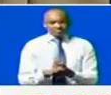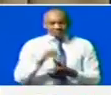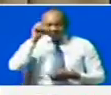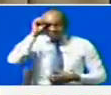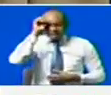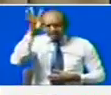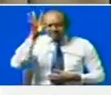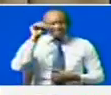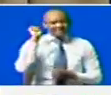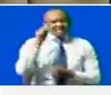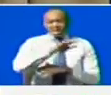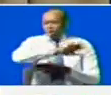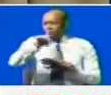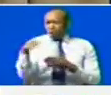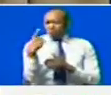surprised each and every one of us